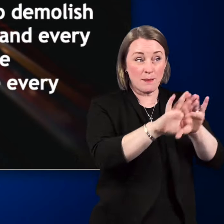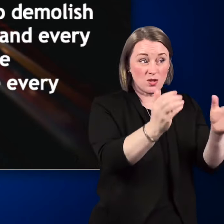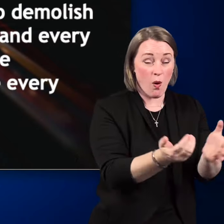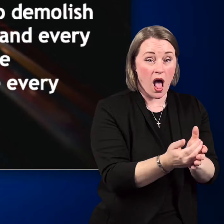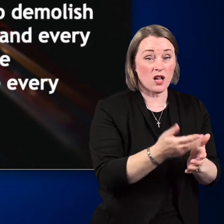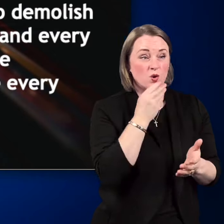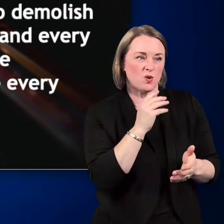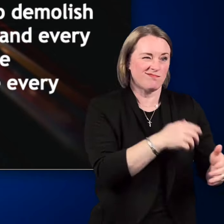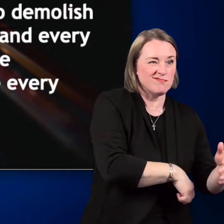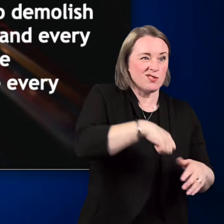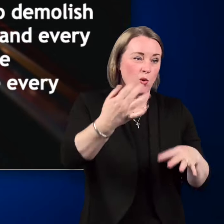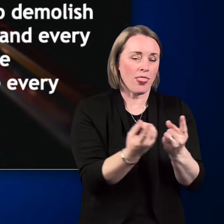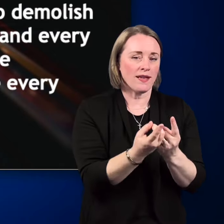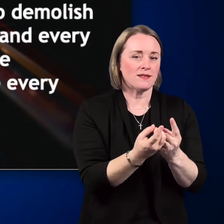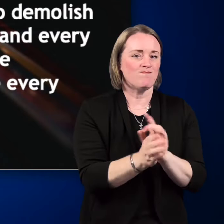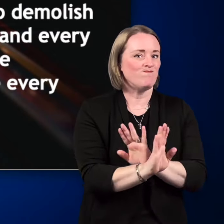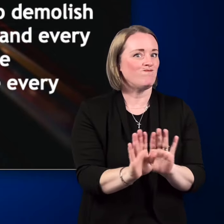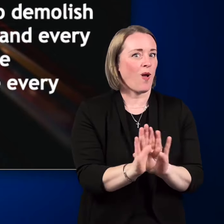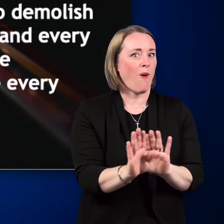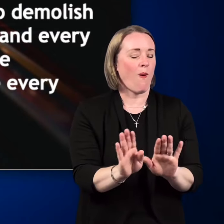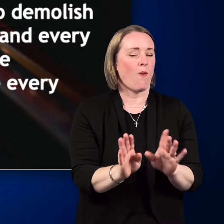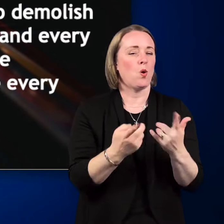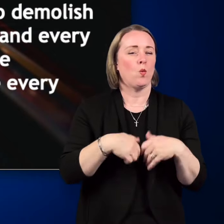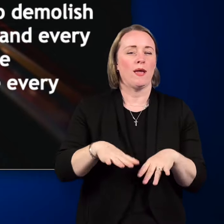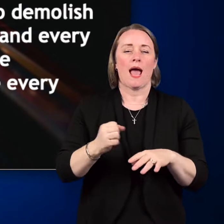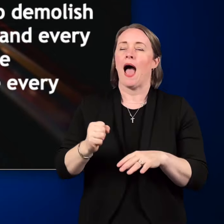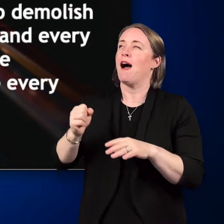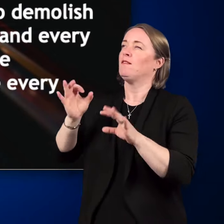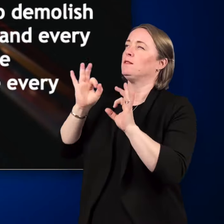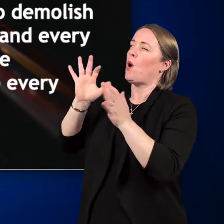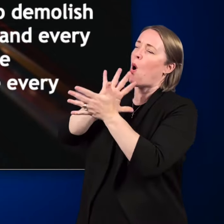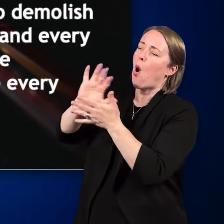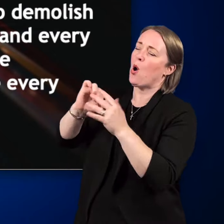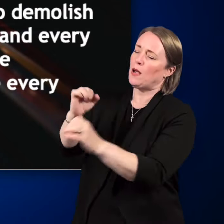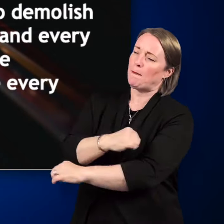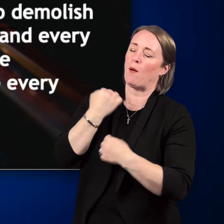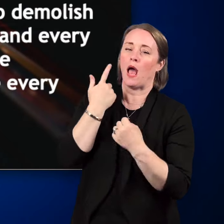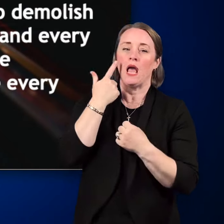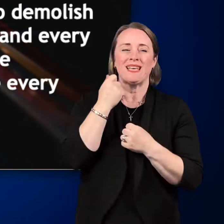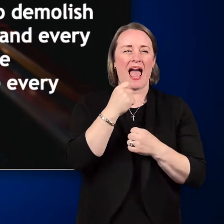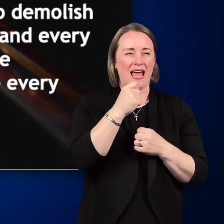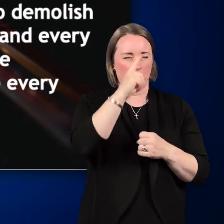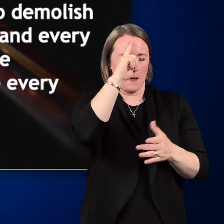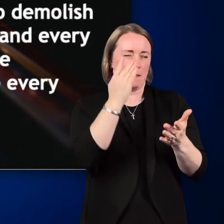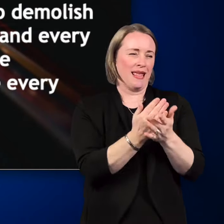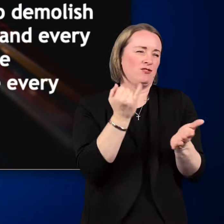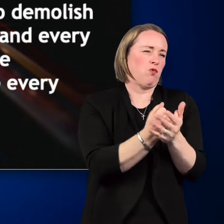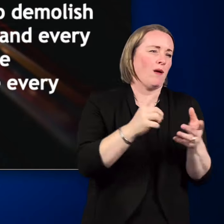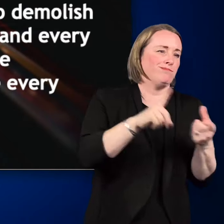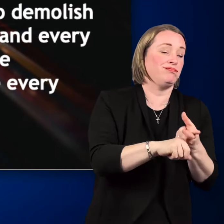of the world. On the contrary, they have divine power to demolish strongholds of wrong